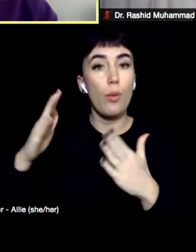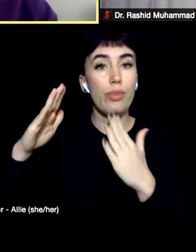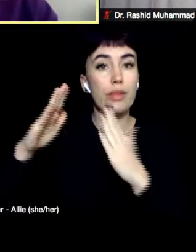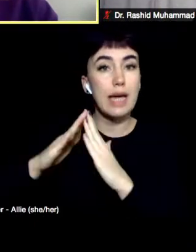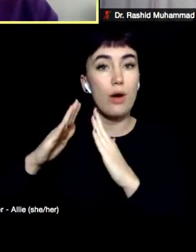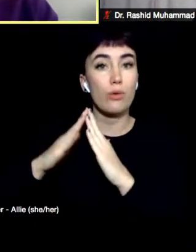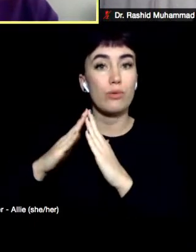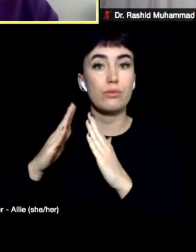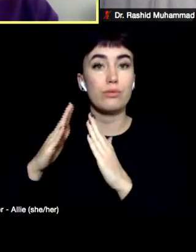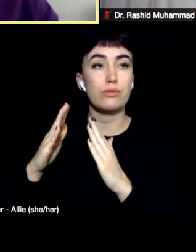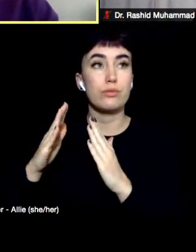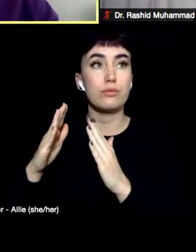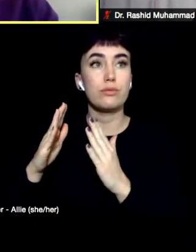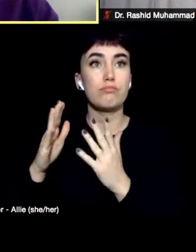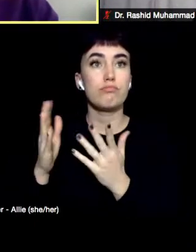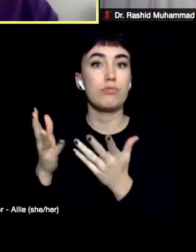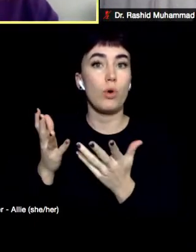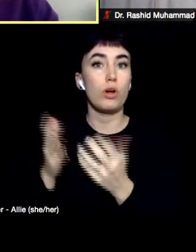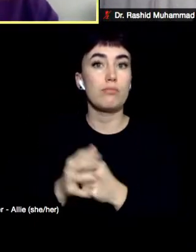the